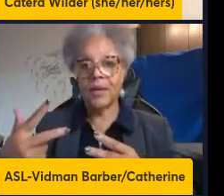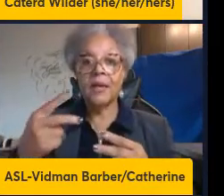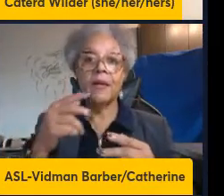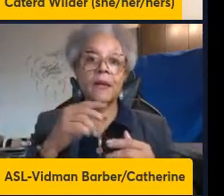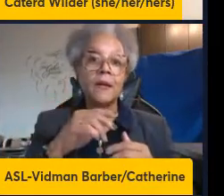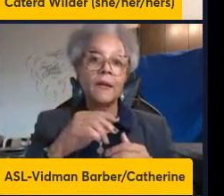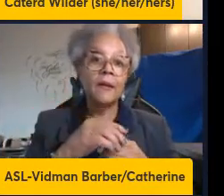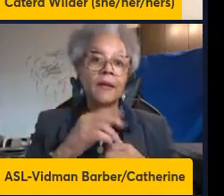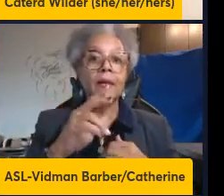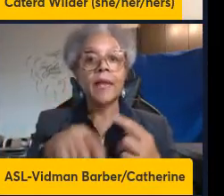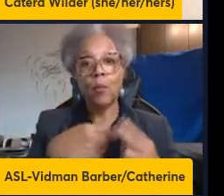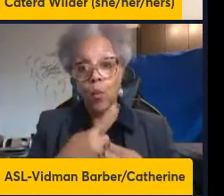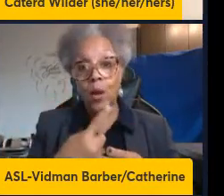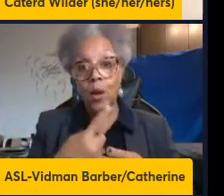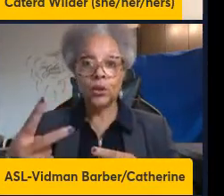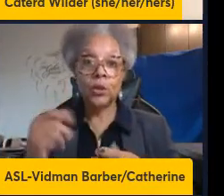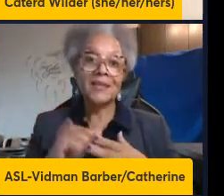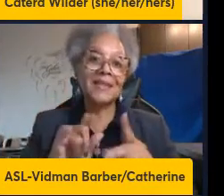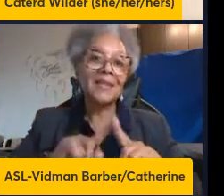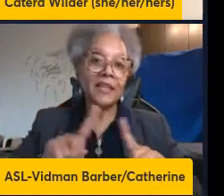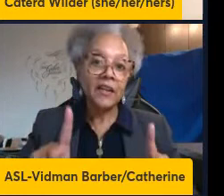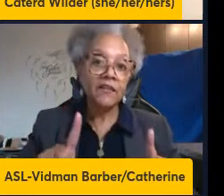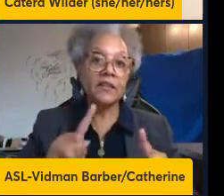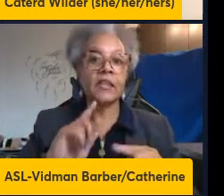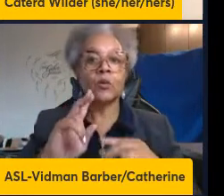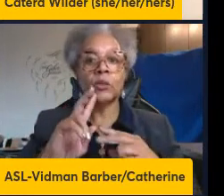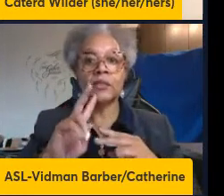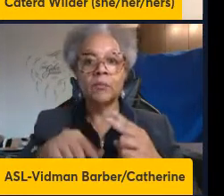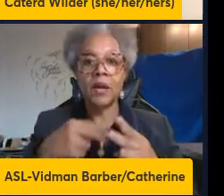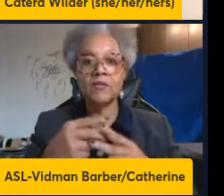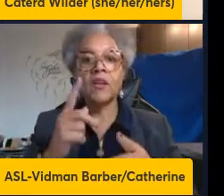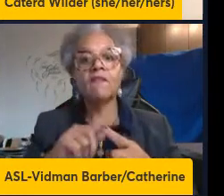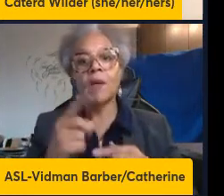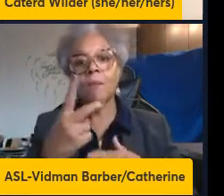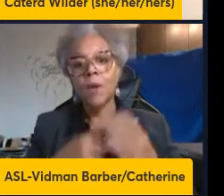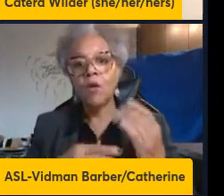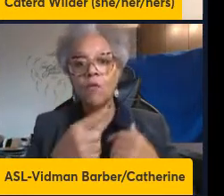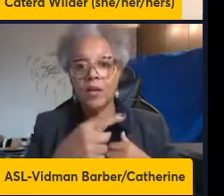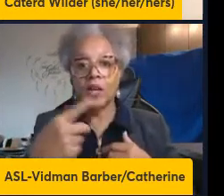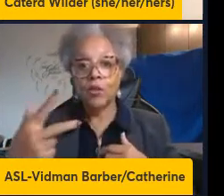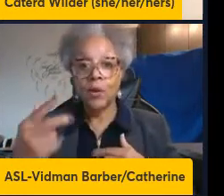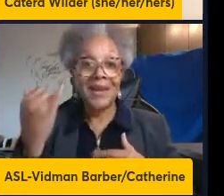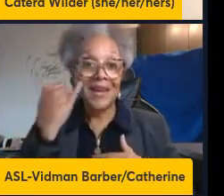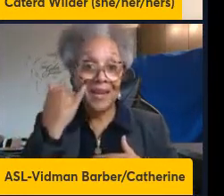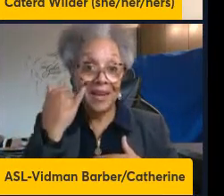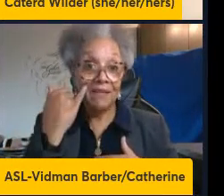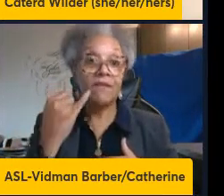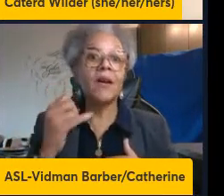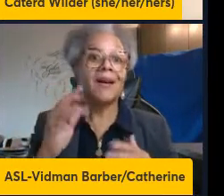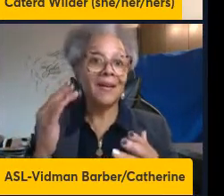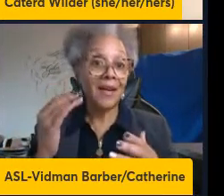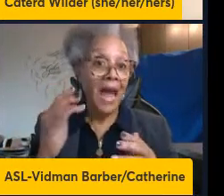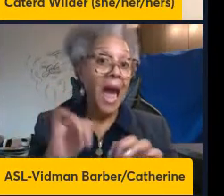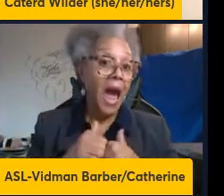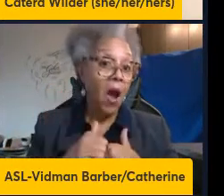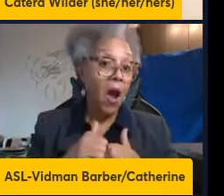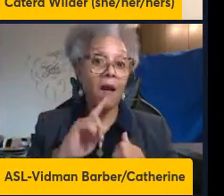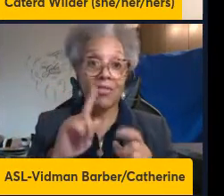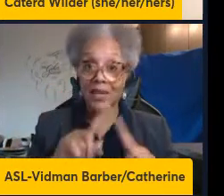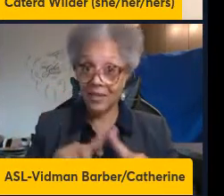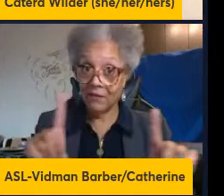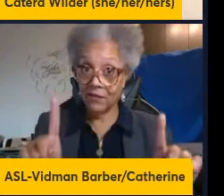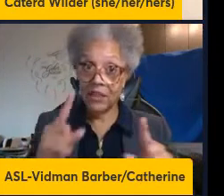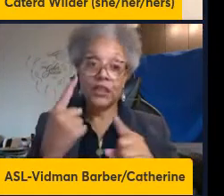there differences in responses for cells that express both? And then if there are, again, how are they differentially